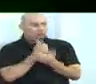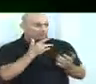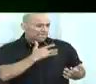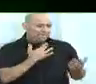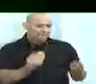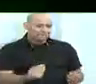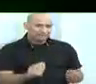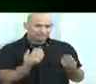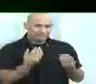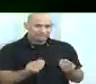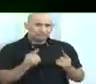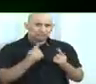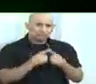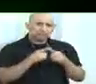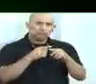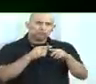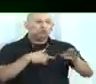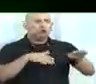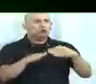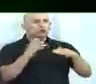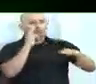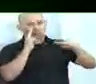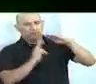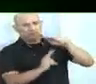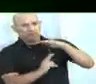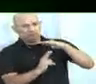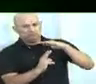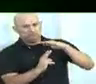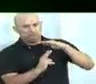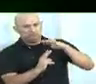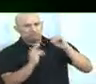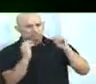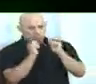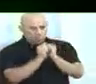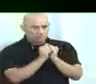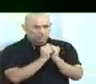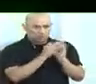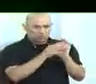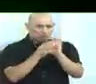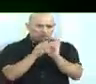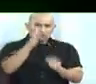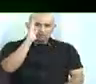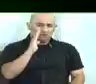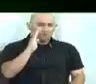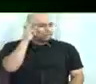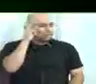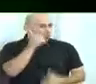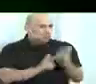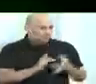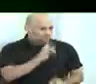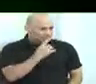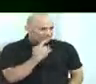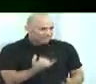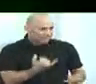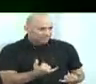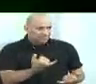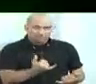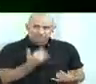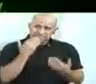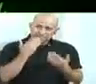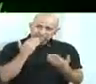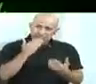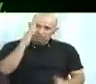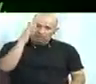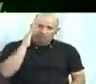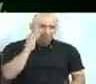kindness, and to walk humbly with your God? Hear what the Spirit says today. Thanks be to